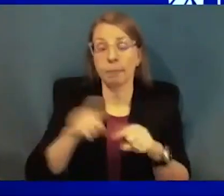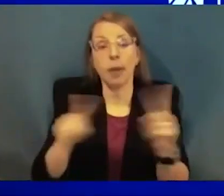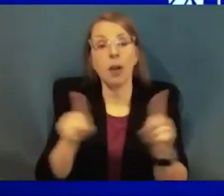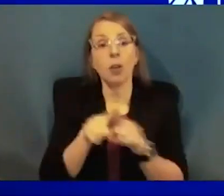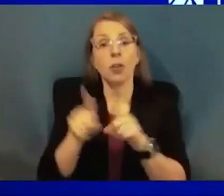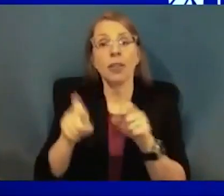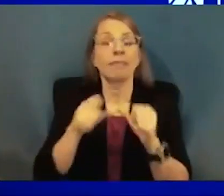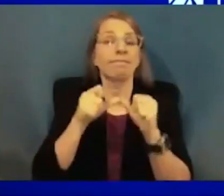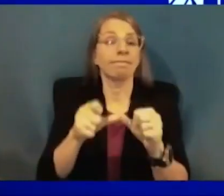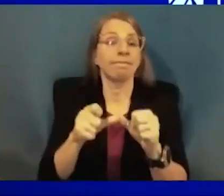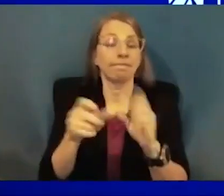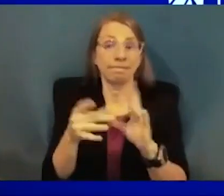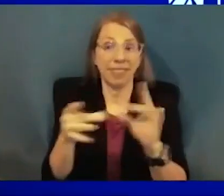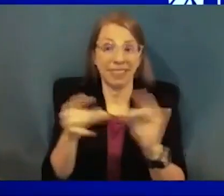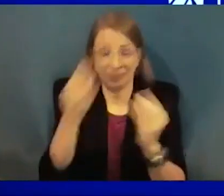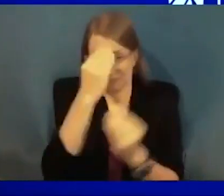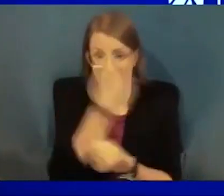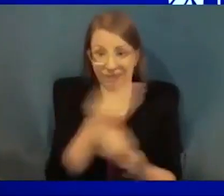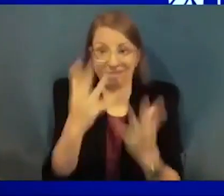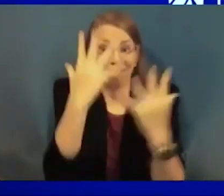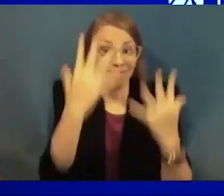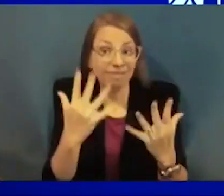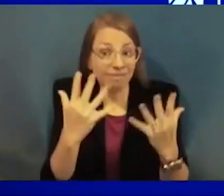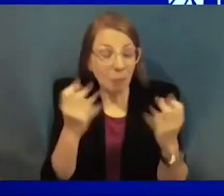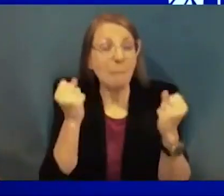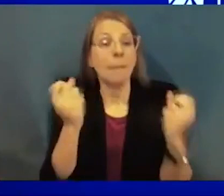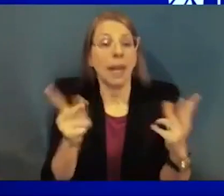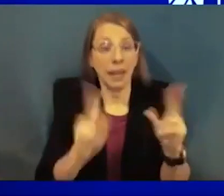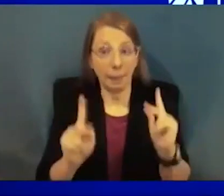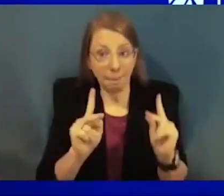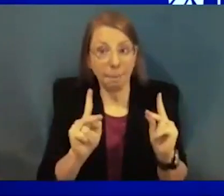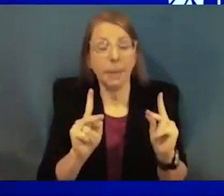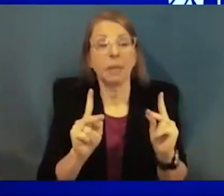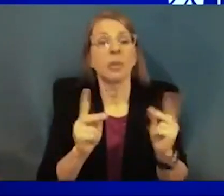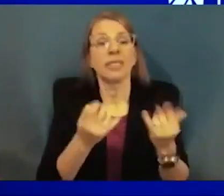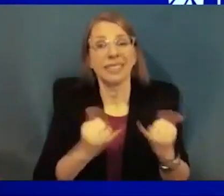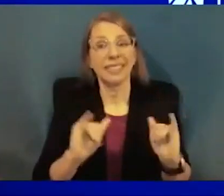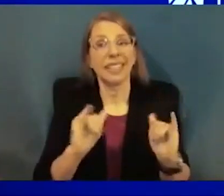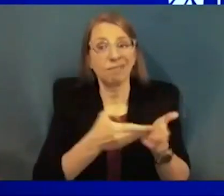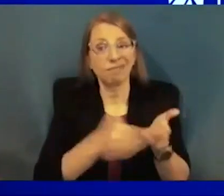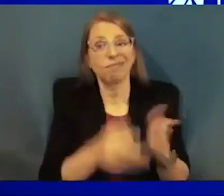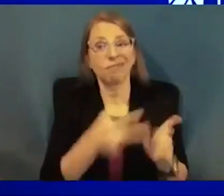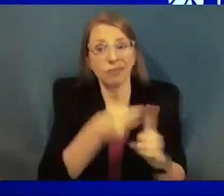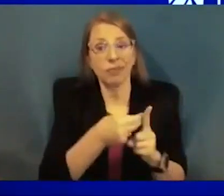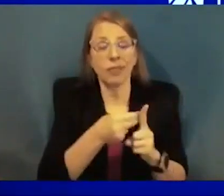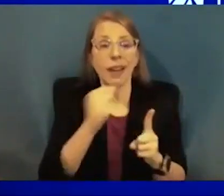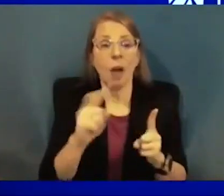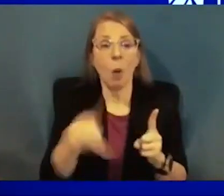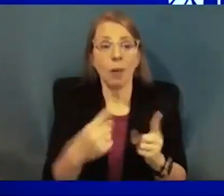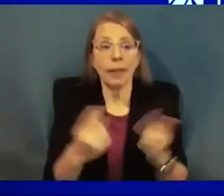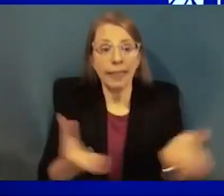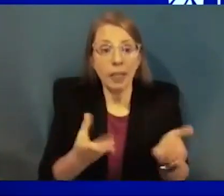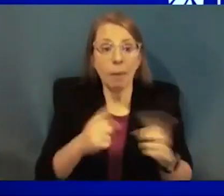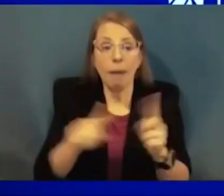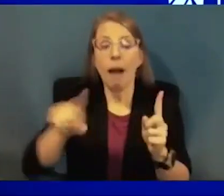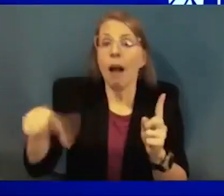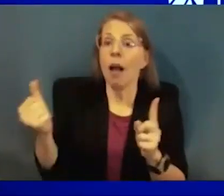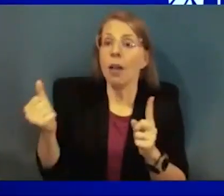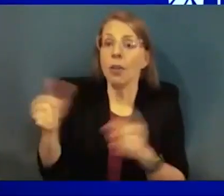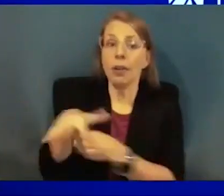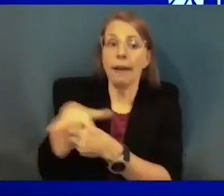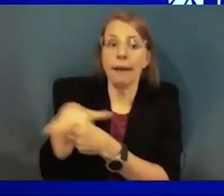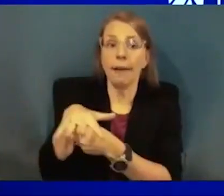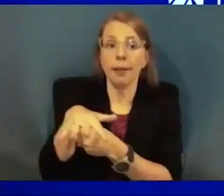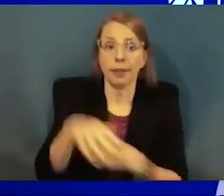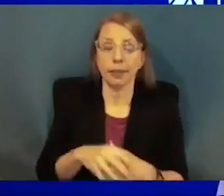message. Unfortunately, because there is such a large segment of the population, not just here, but in other areas, other metro and rural areas around the United